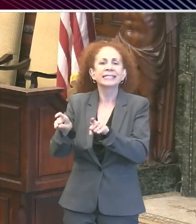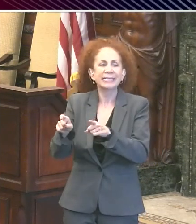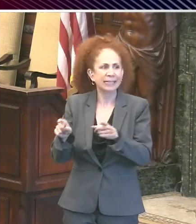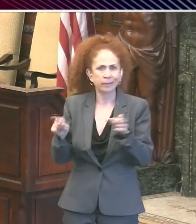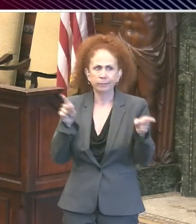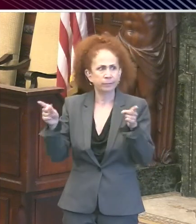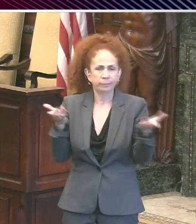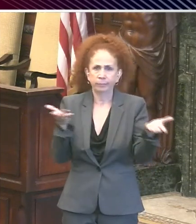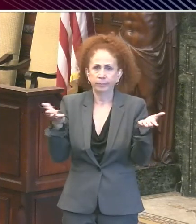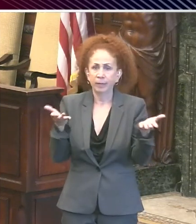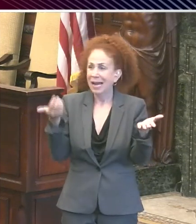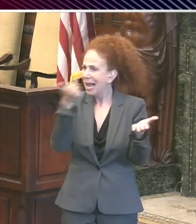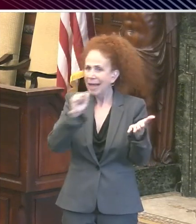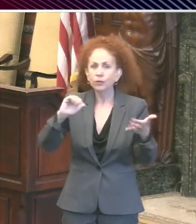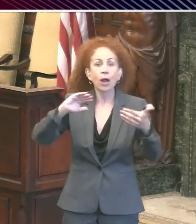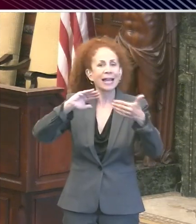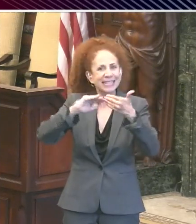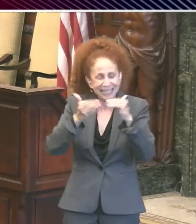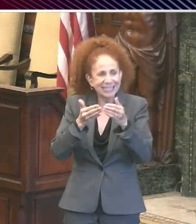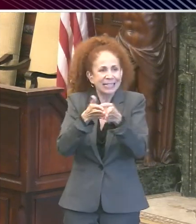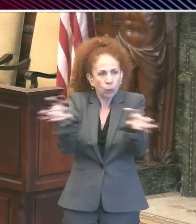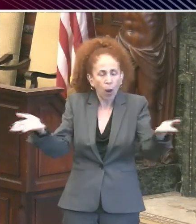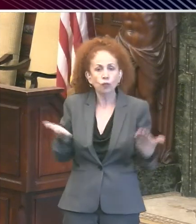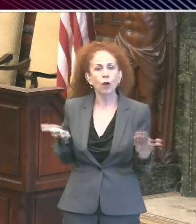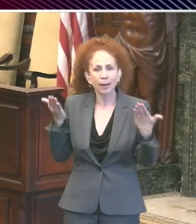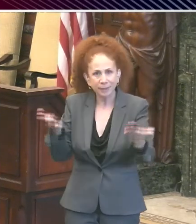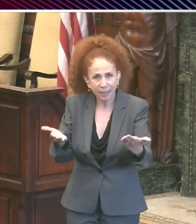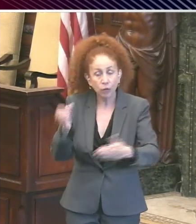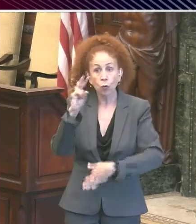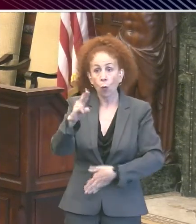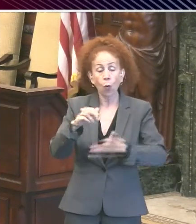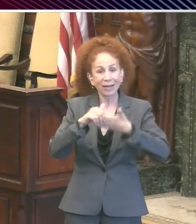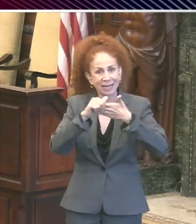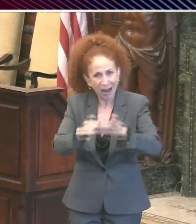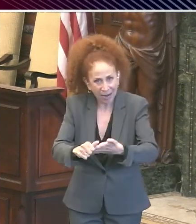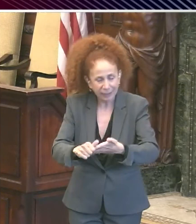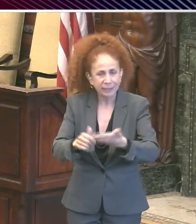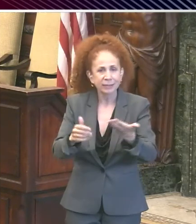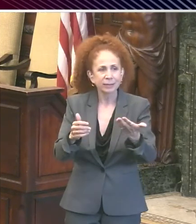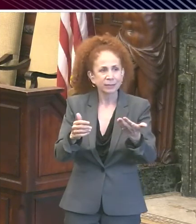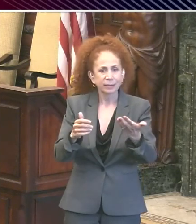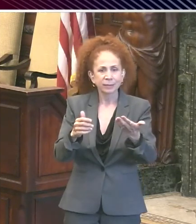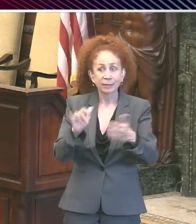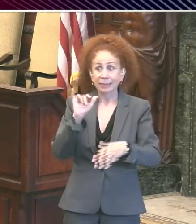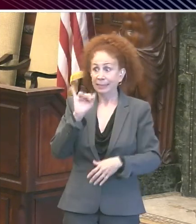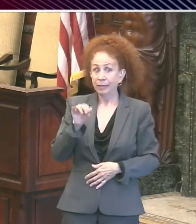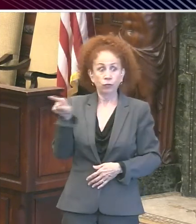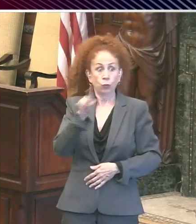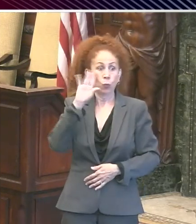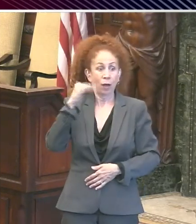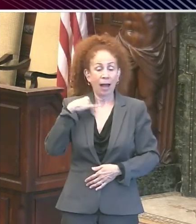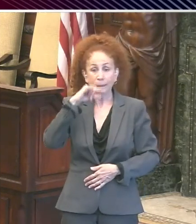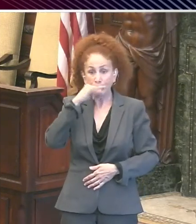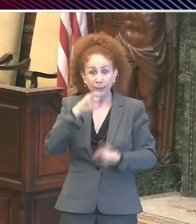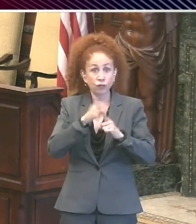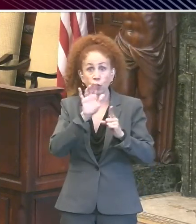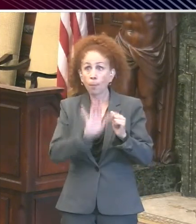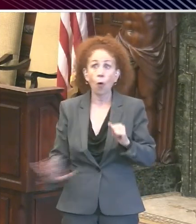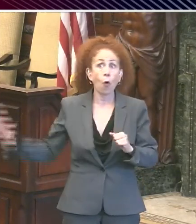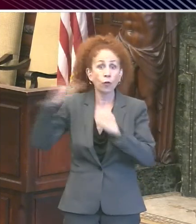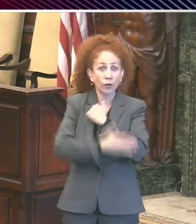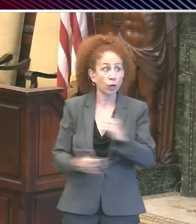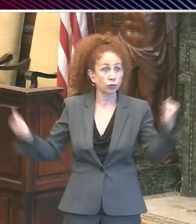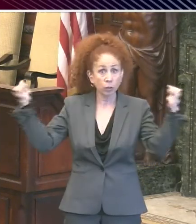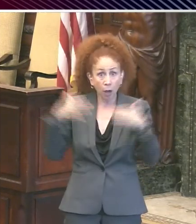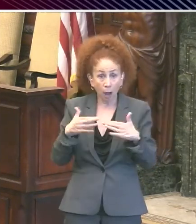Is there any city recommendation or guidance on like, if you're going to have kids coming from all over the country,